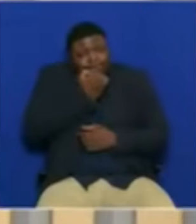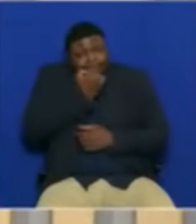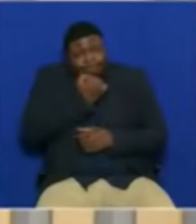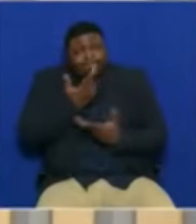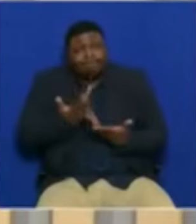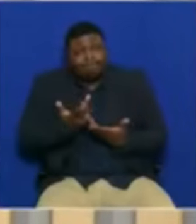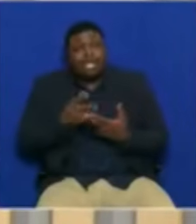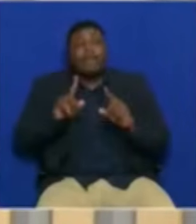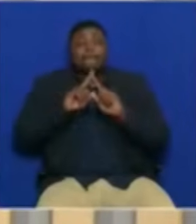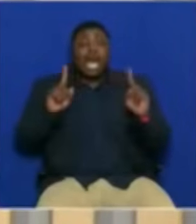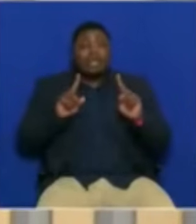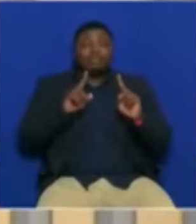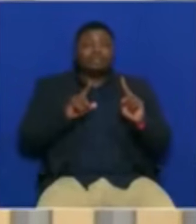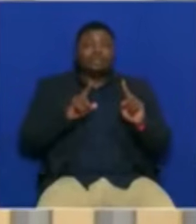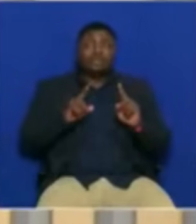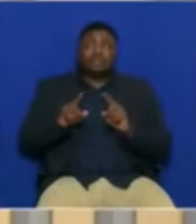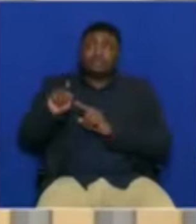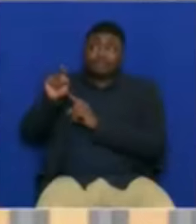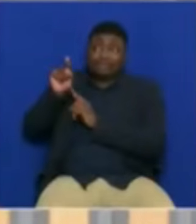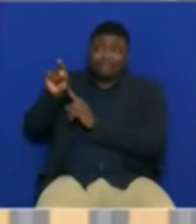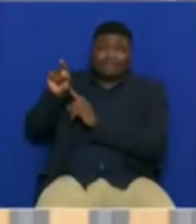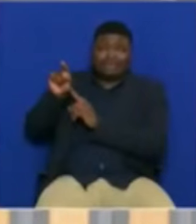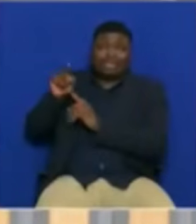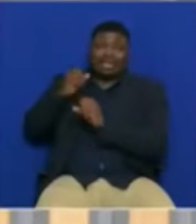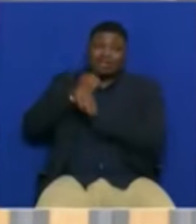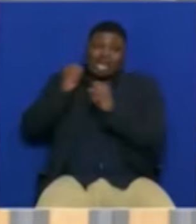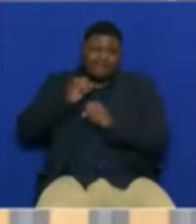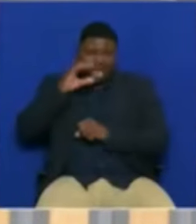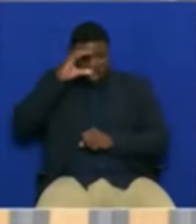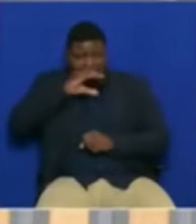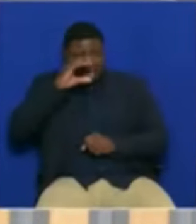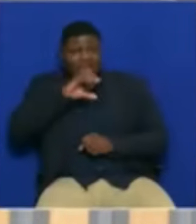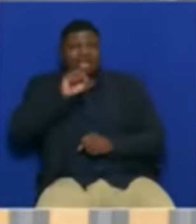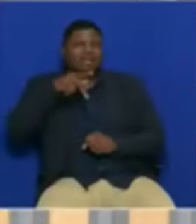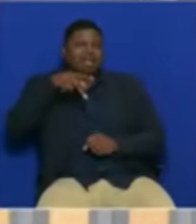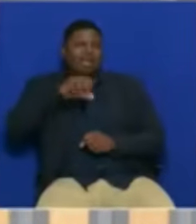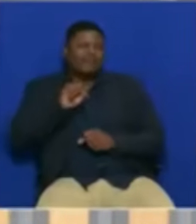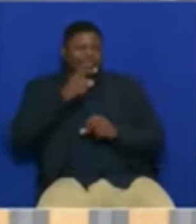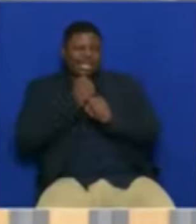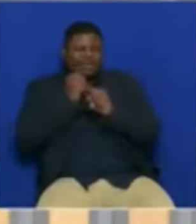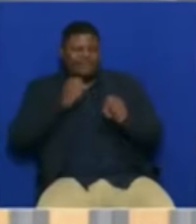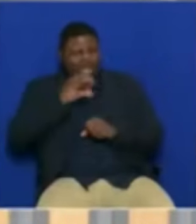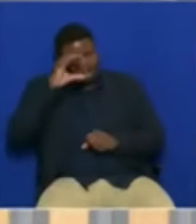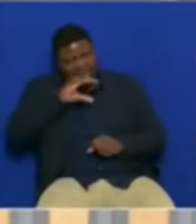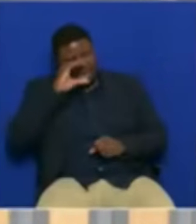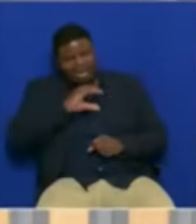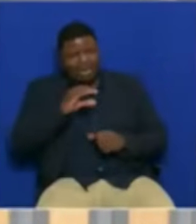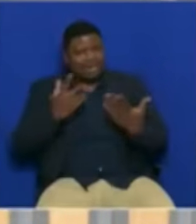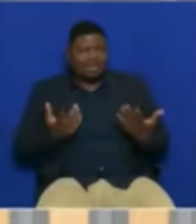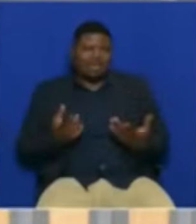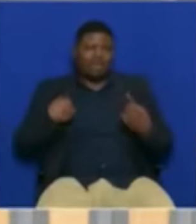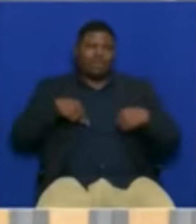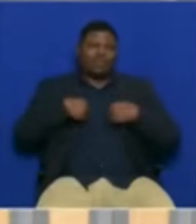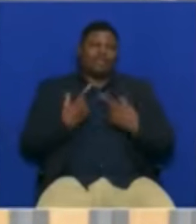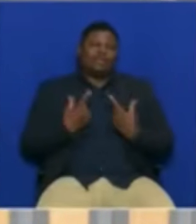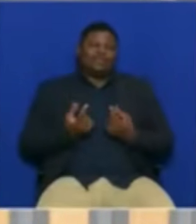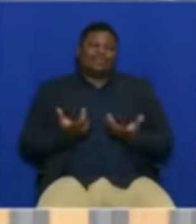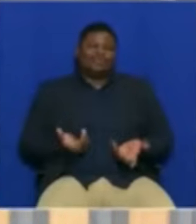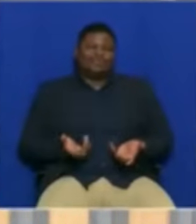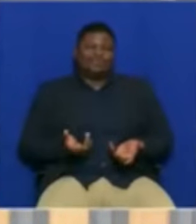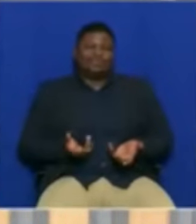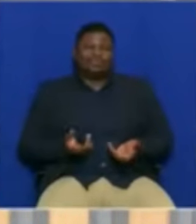SAPS. What point then did you seek to make when you said there's a lot wrong with the senior management of